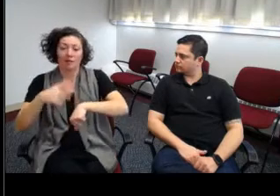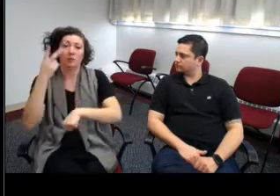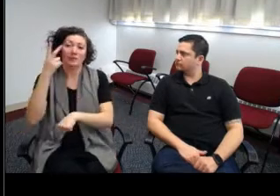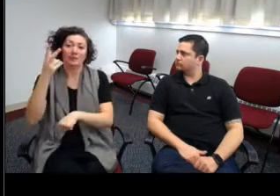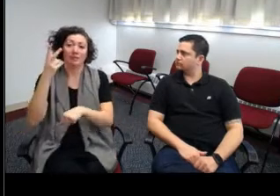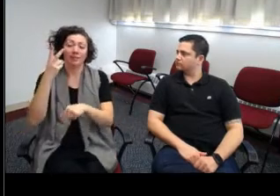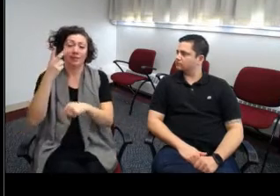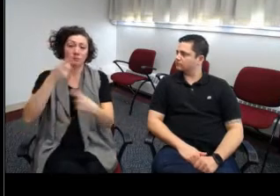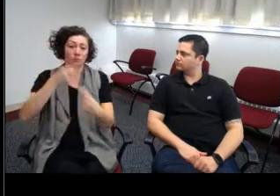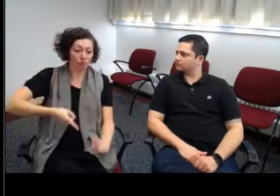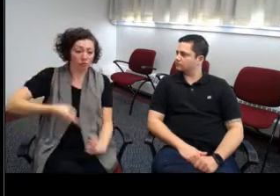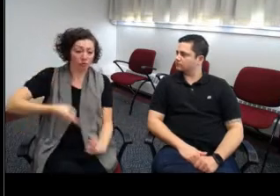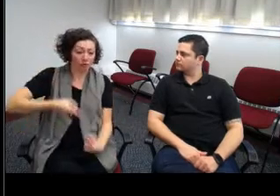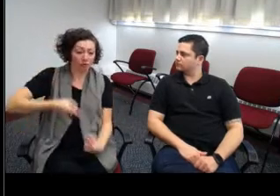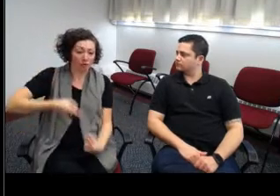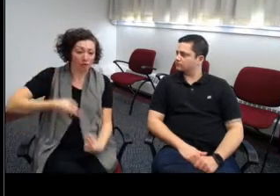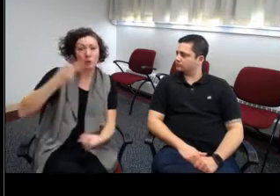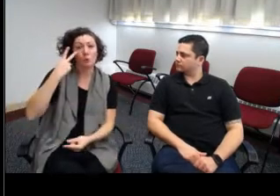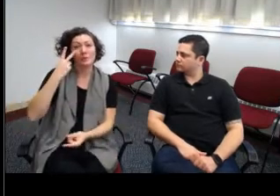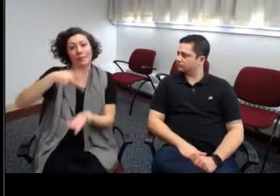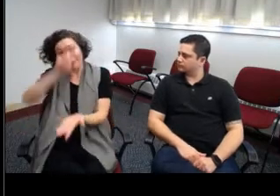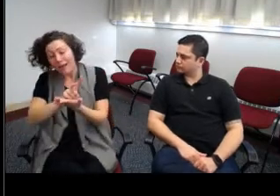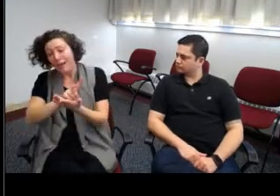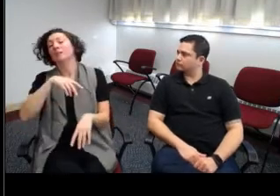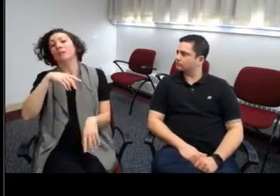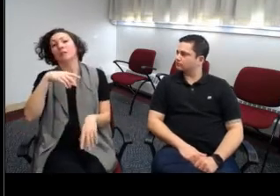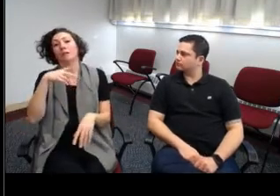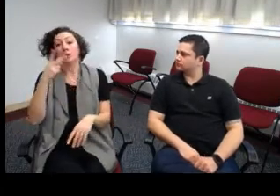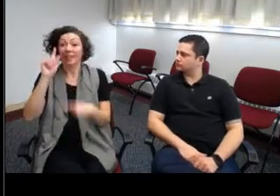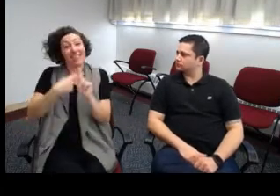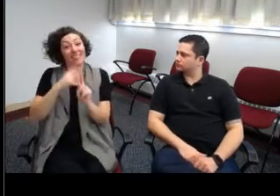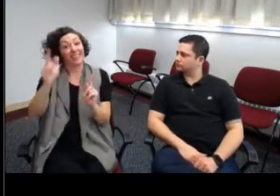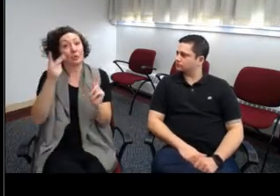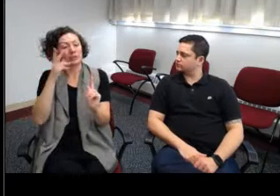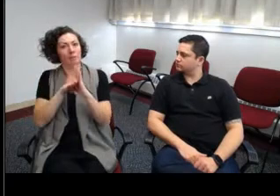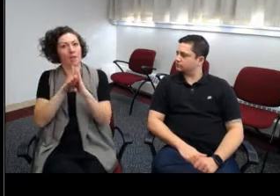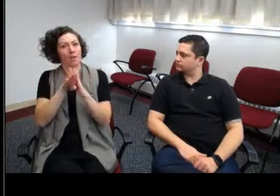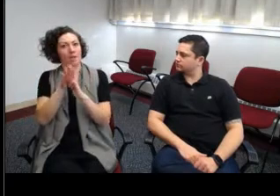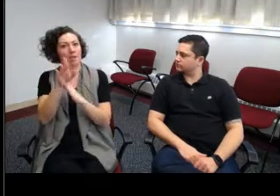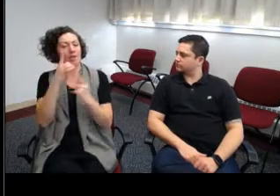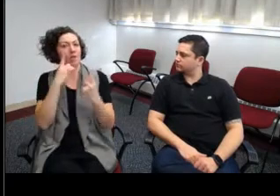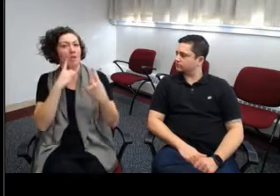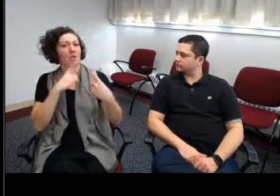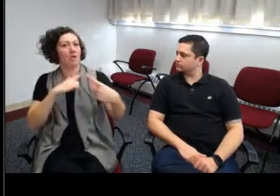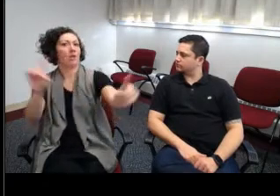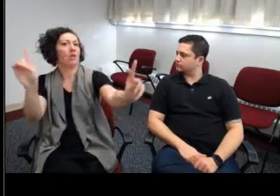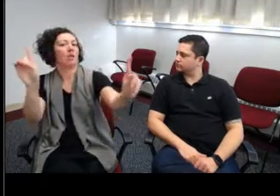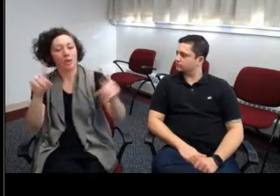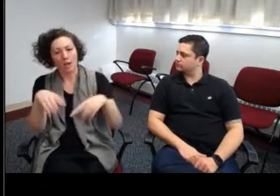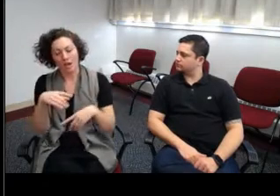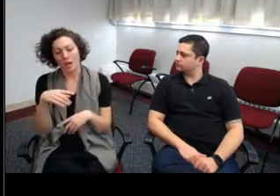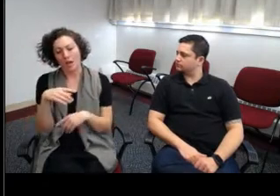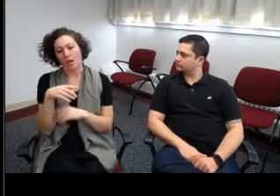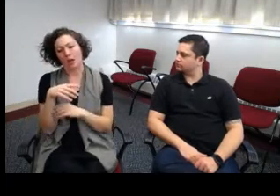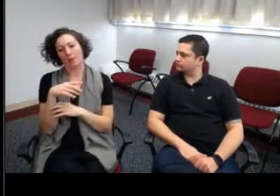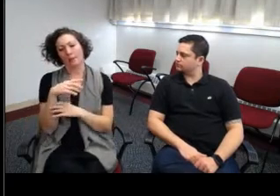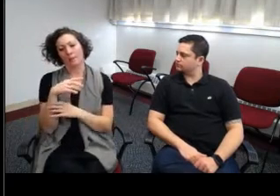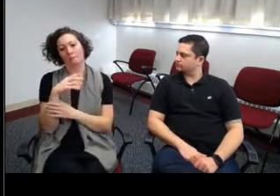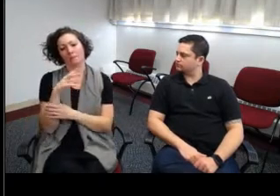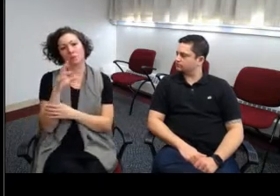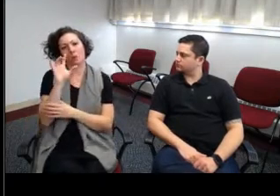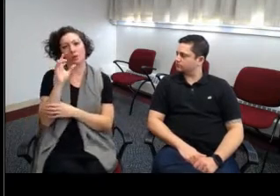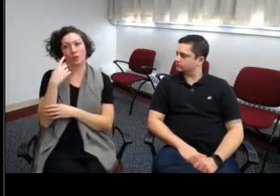time. We see their struggle. We see them relapse. We see them later work their way up